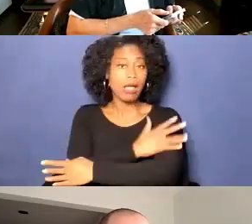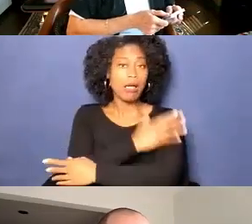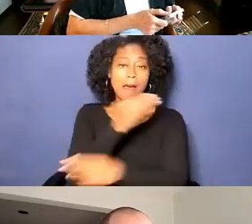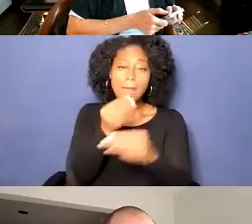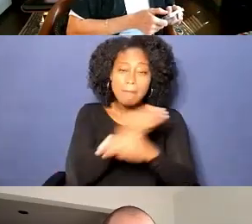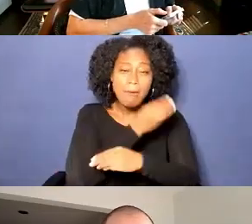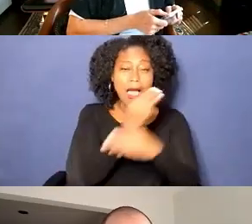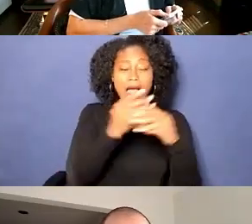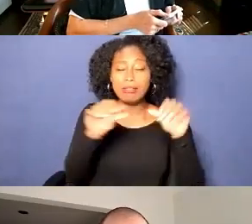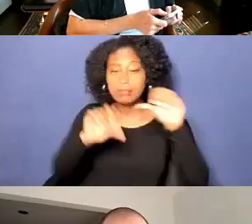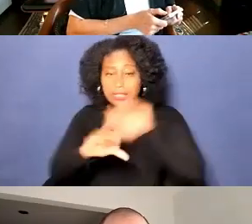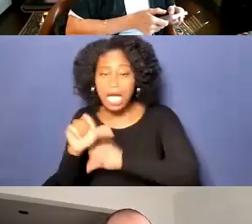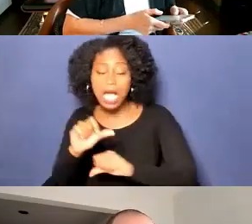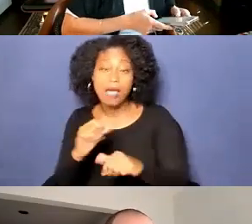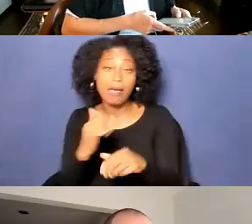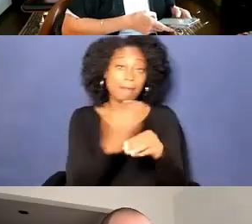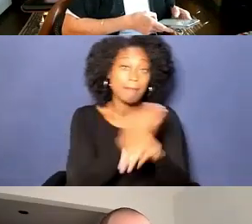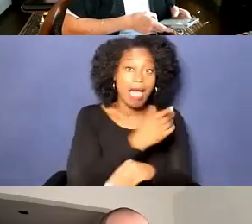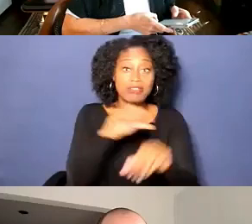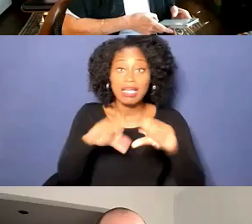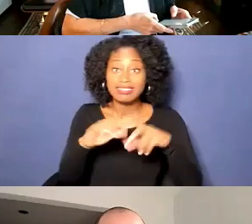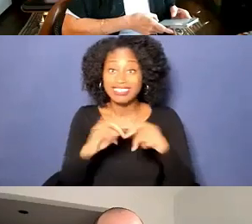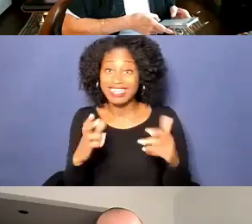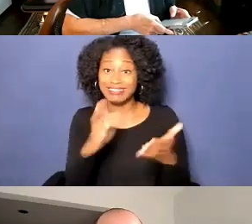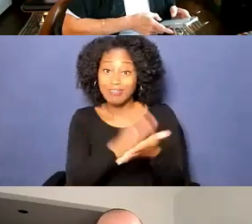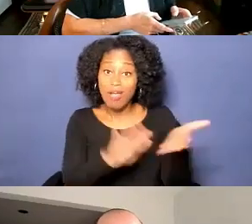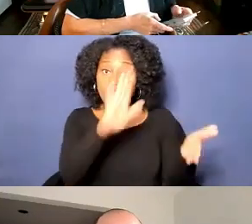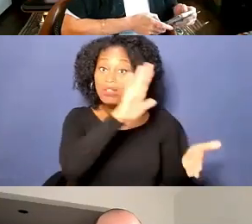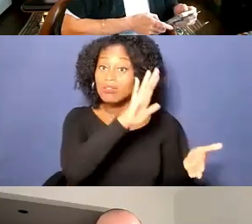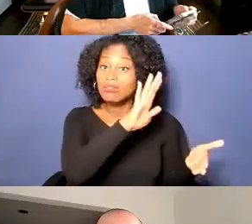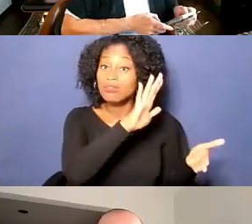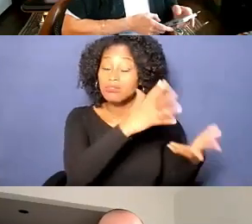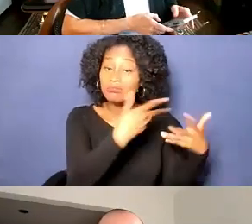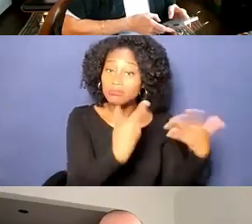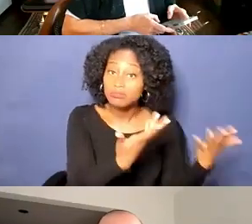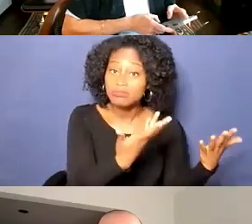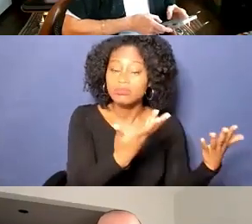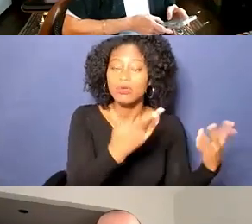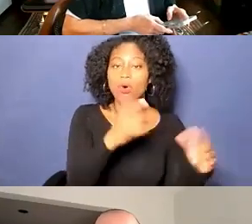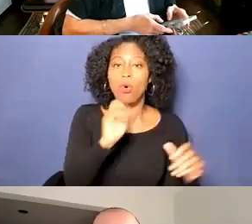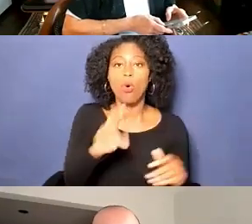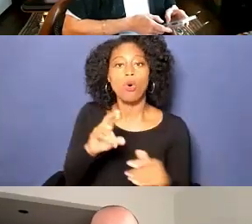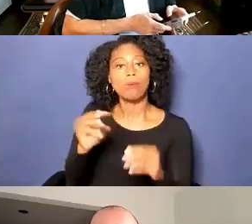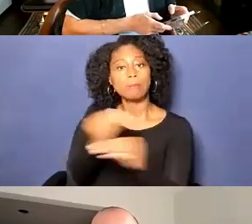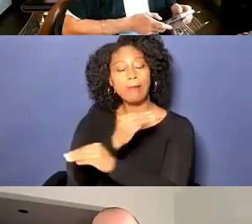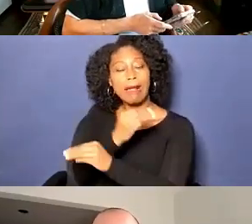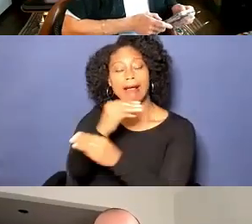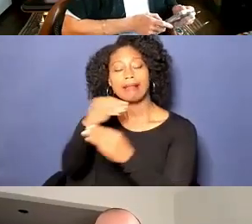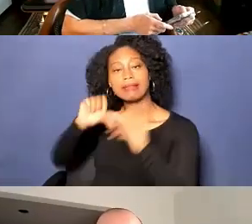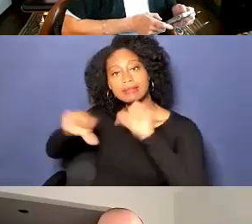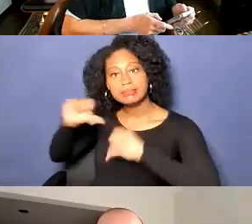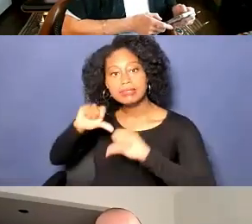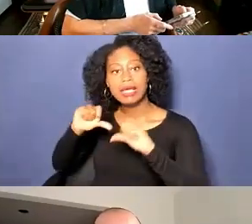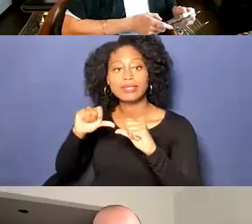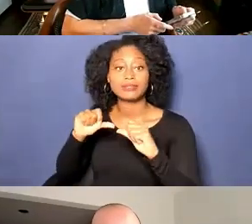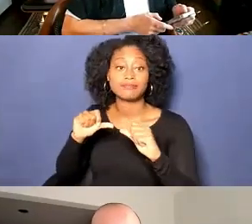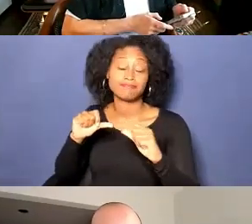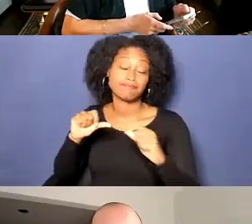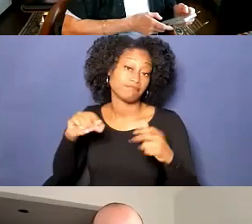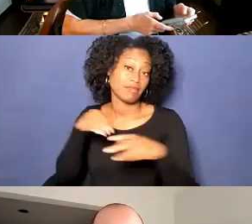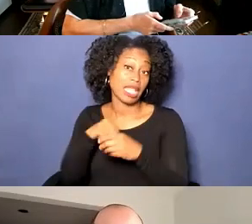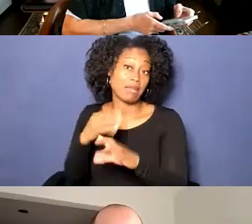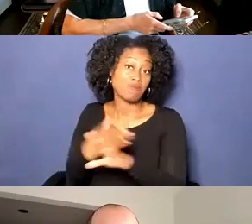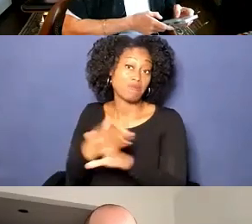looking at math and science in higher education, or you're looking at math and sciences, how it's even done in